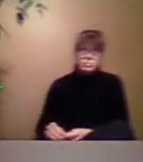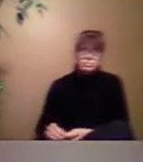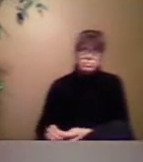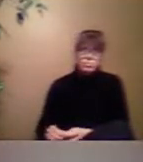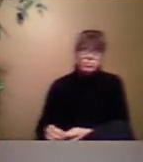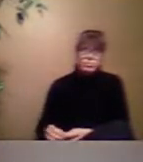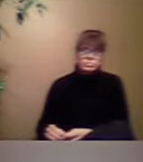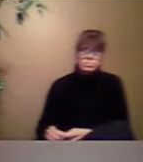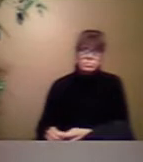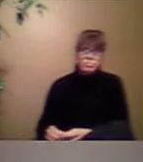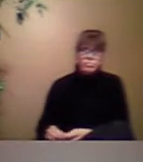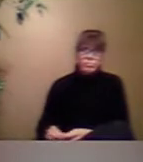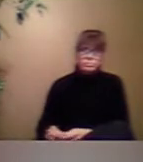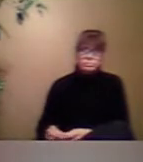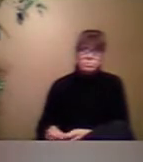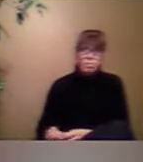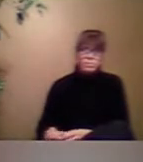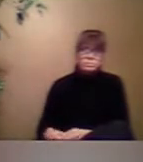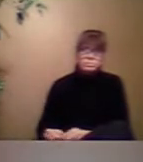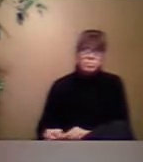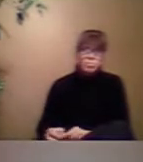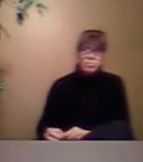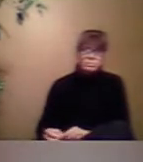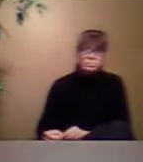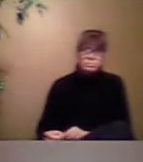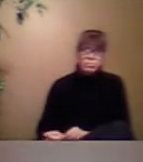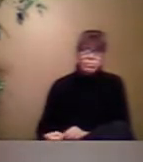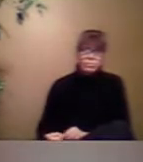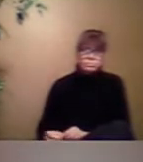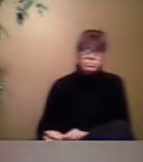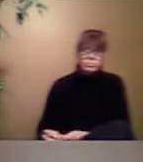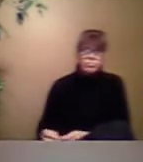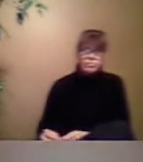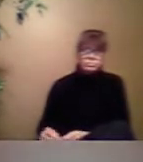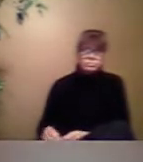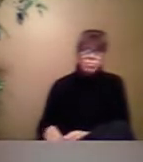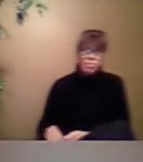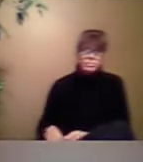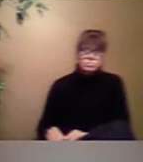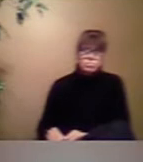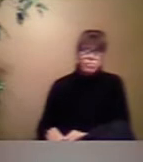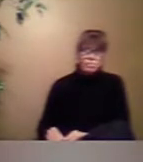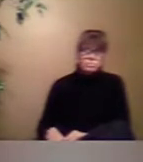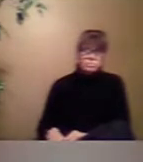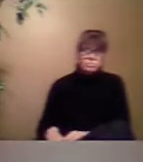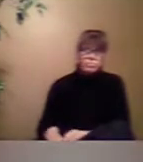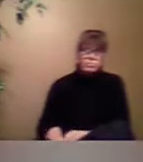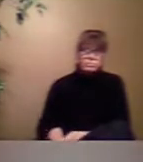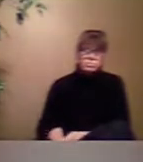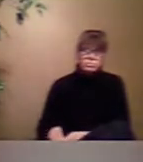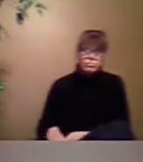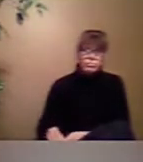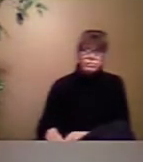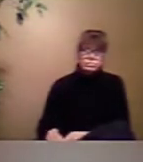fire chief. And with that, we will go on to the next item, which is the bond